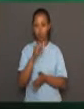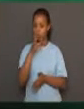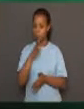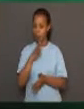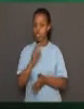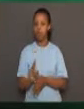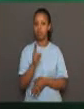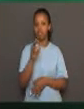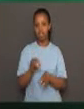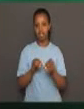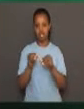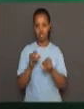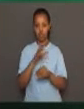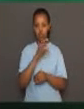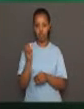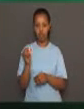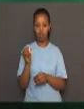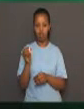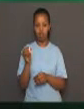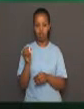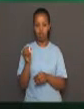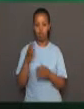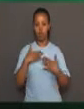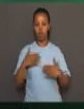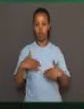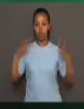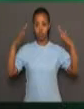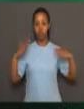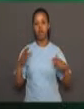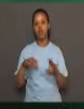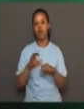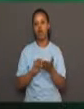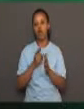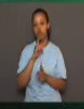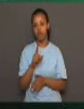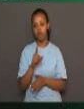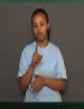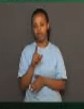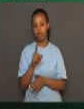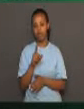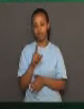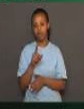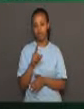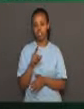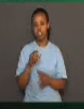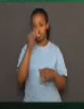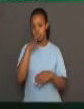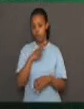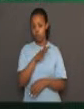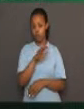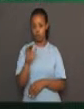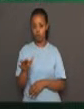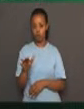faster and more gracefully. They can also plan ahead. Humans can